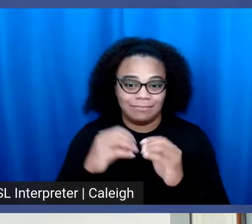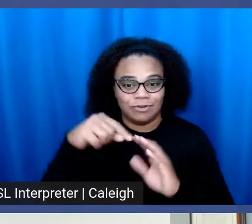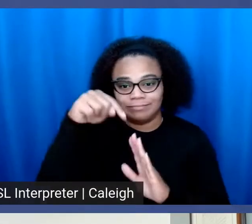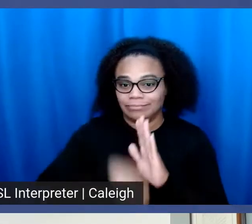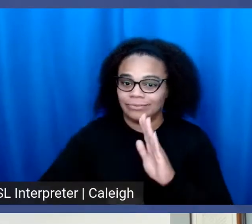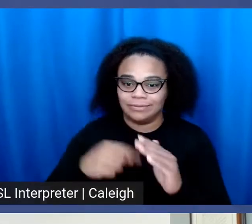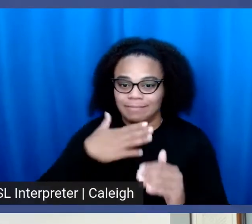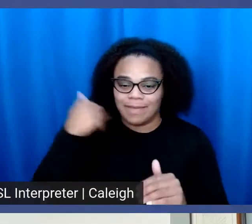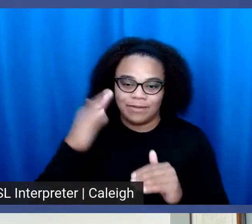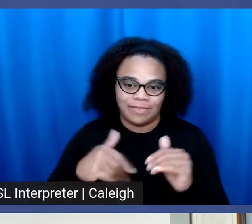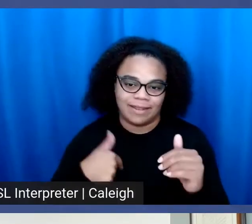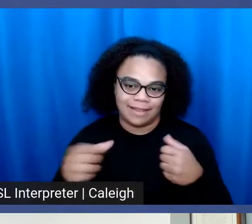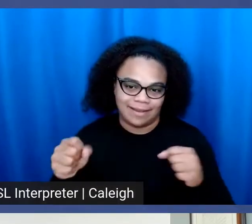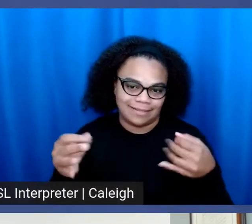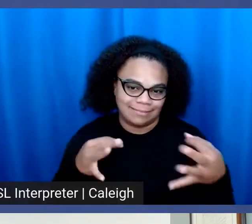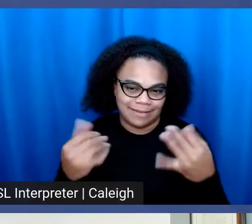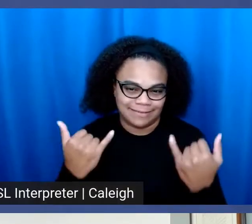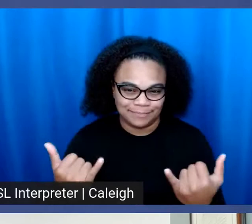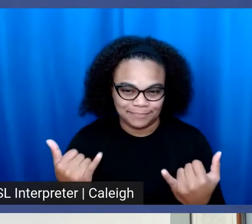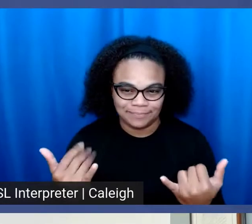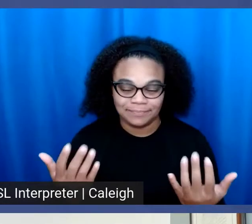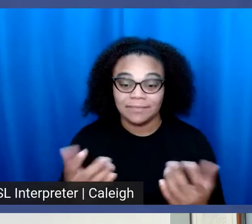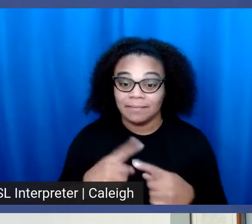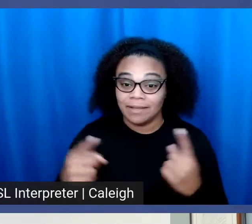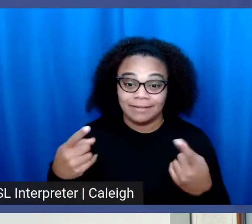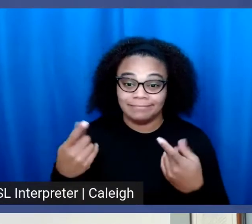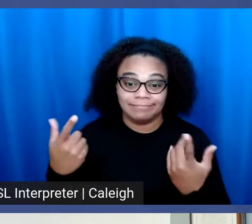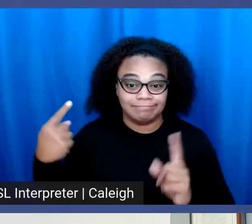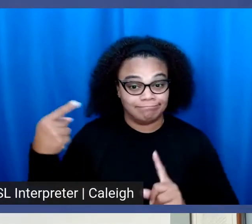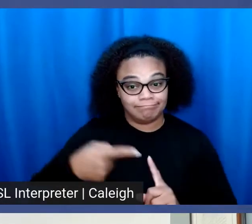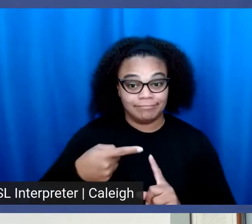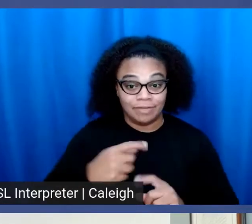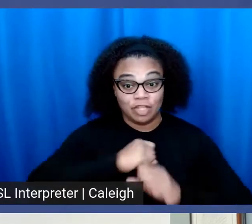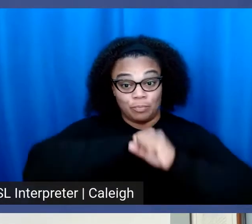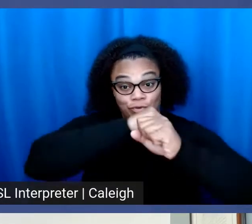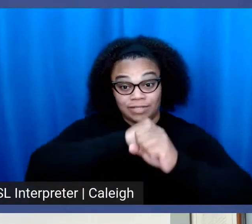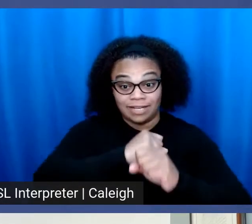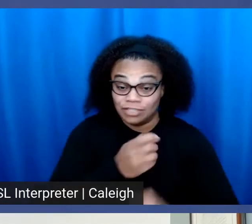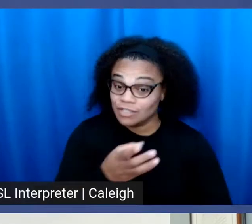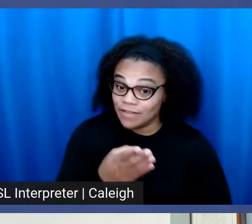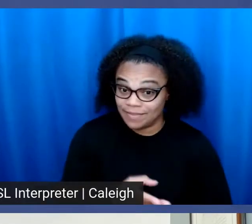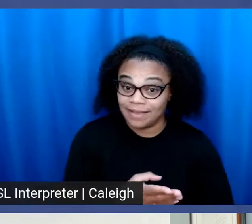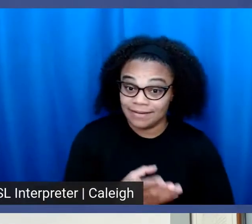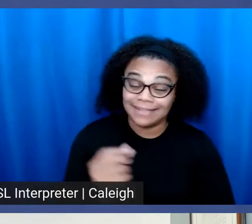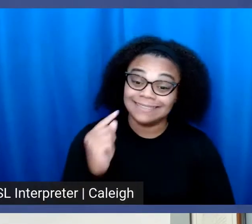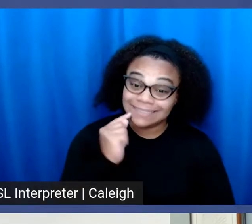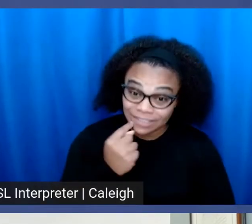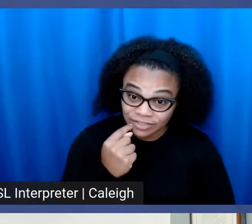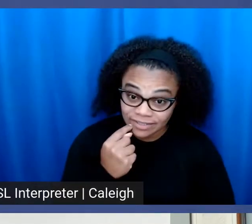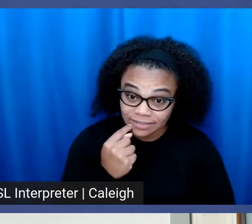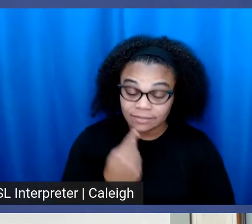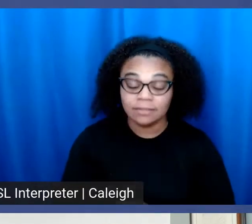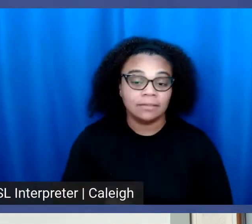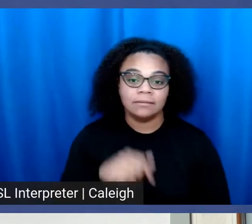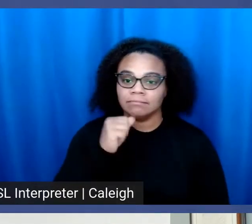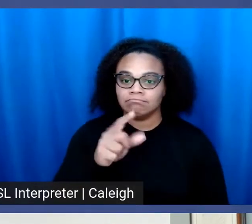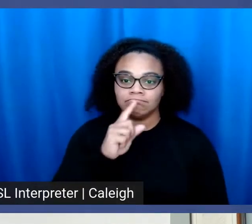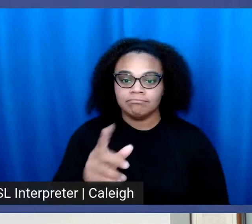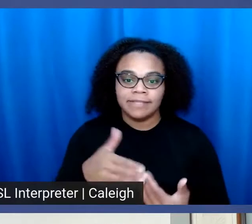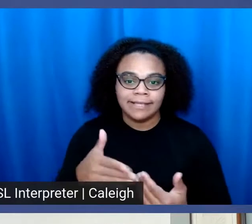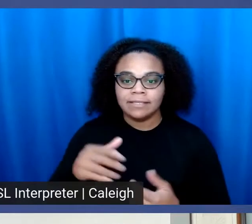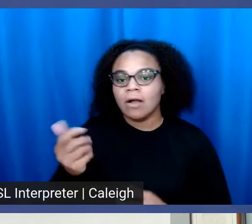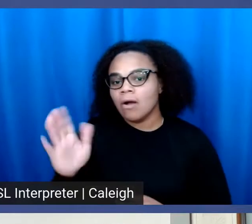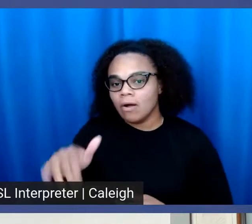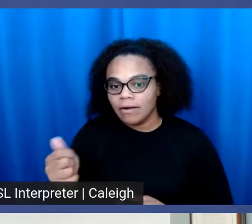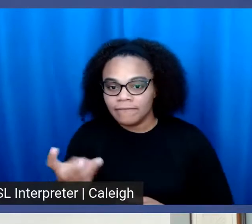But in a word, the protections are there, and they're serious, and they're high. It's not so easy as a couple of folks getting mad at a